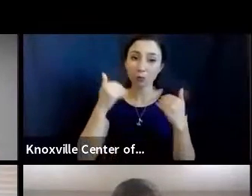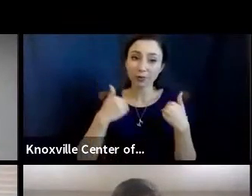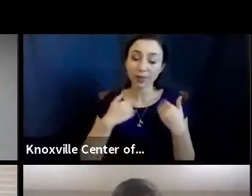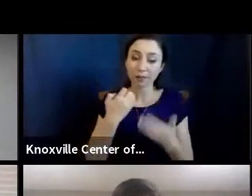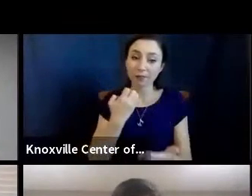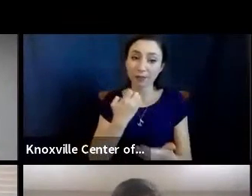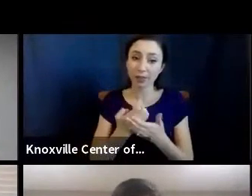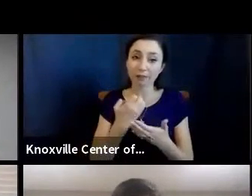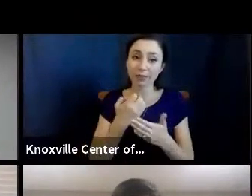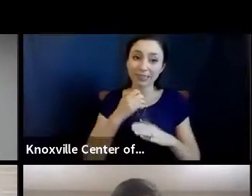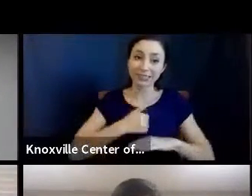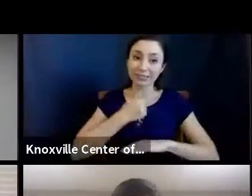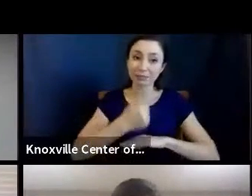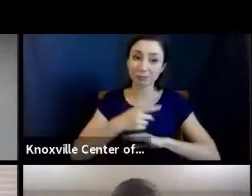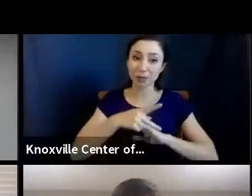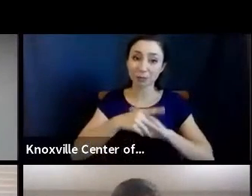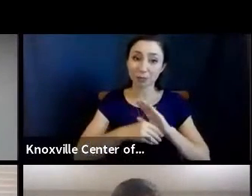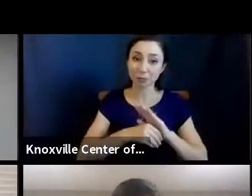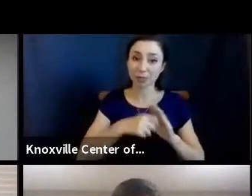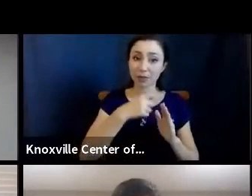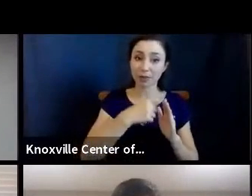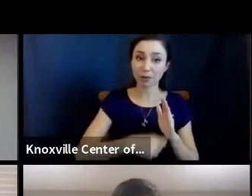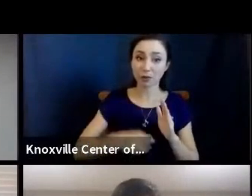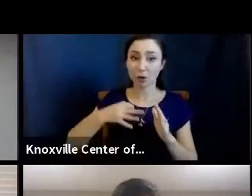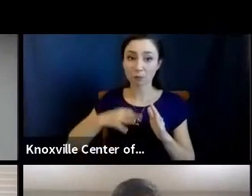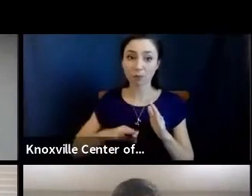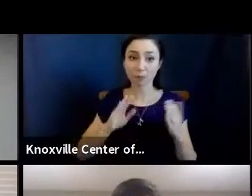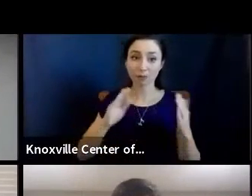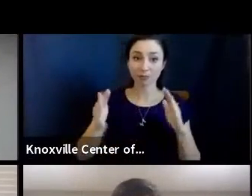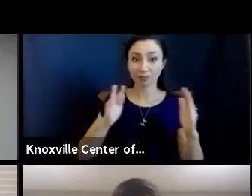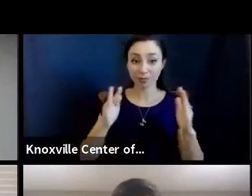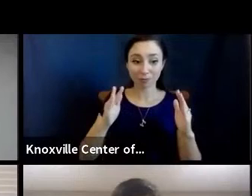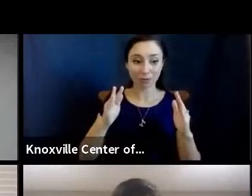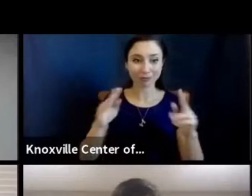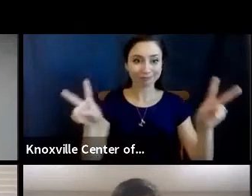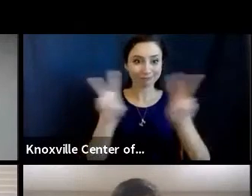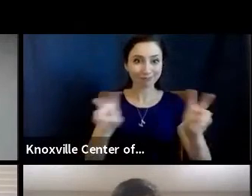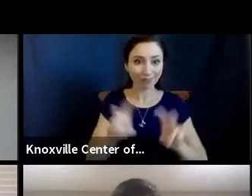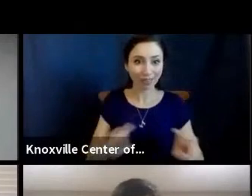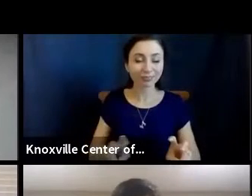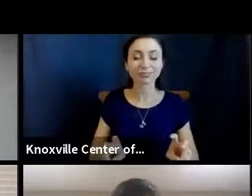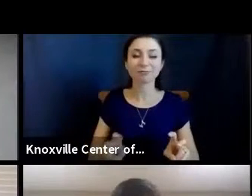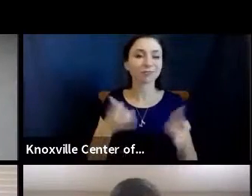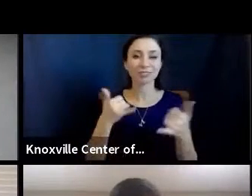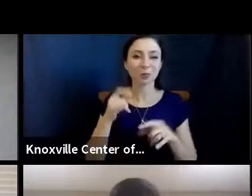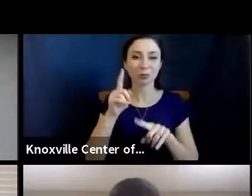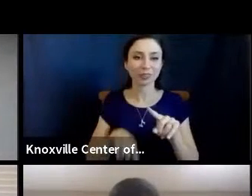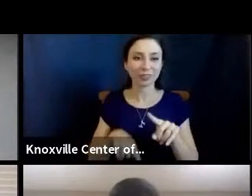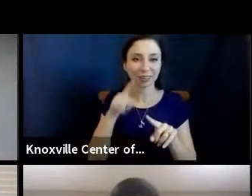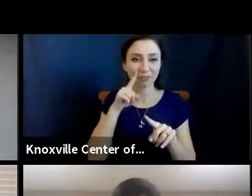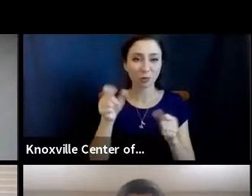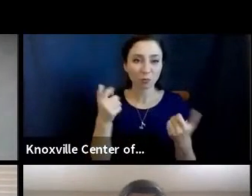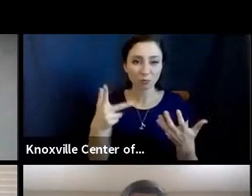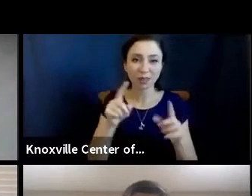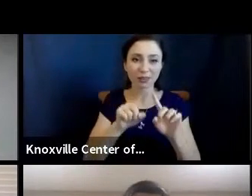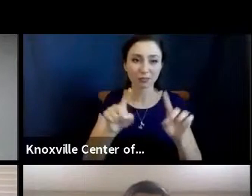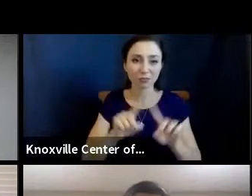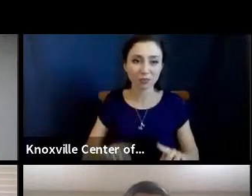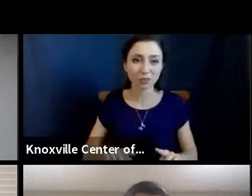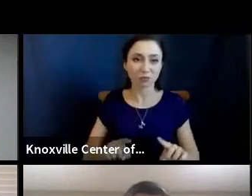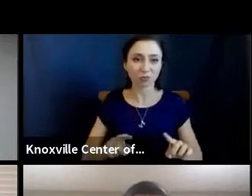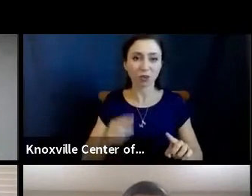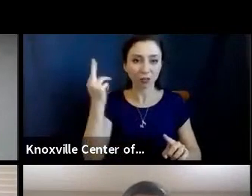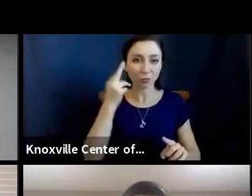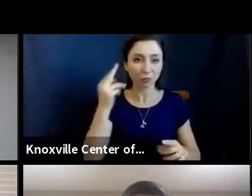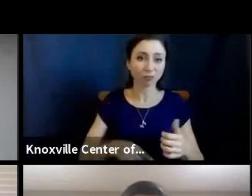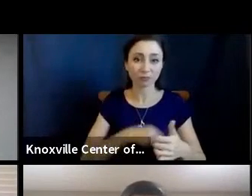policy with a cost-benefit analysis for each component of any sort of considered set. But right now that's infeasible for a number of reasons. One,